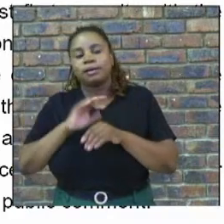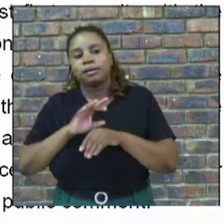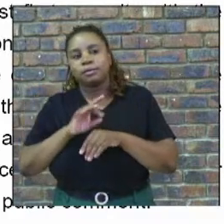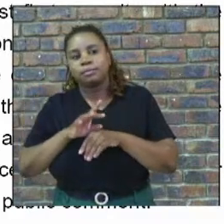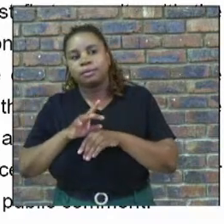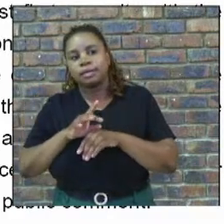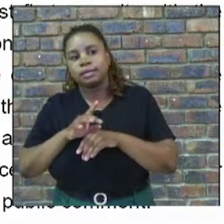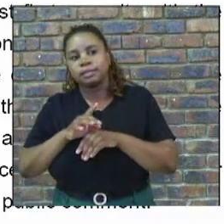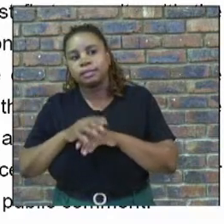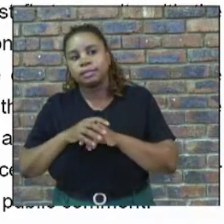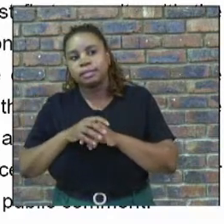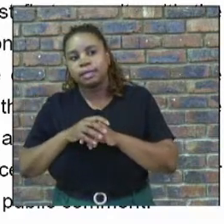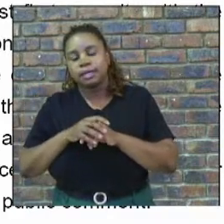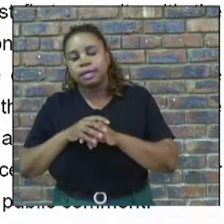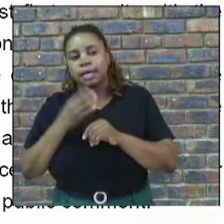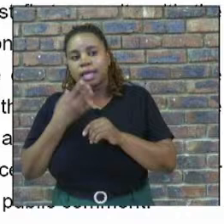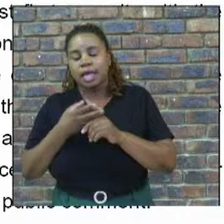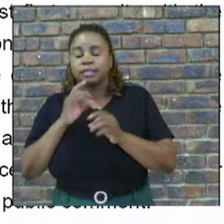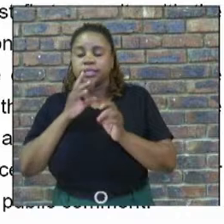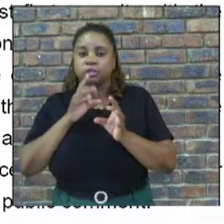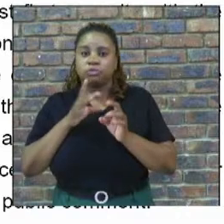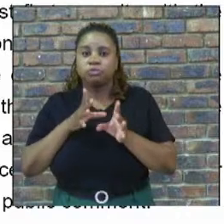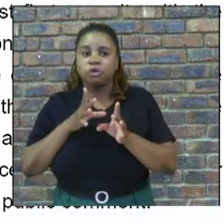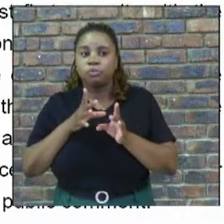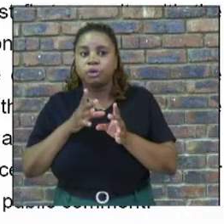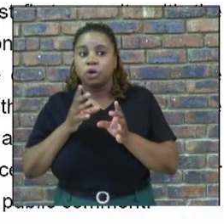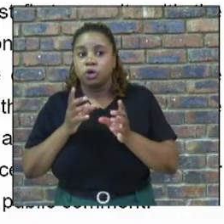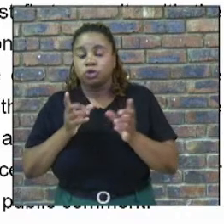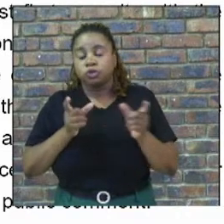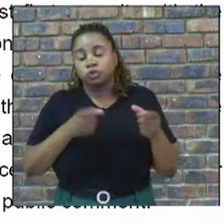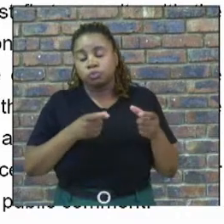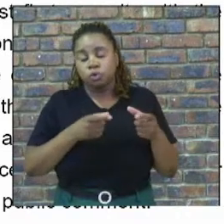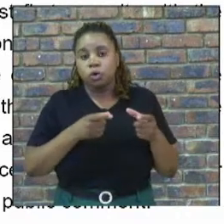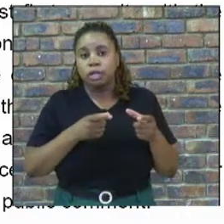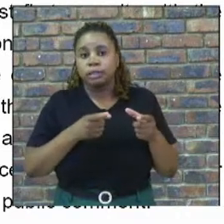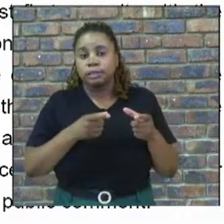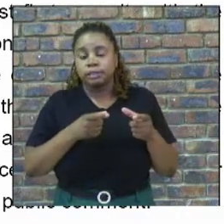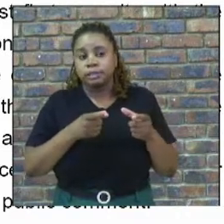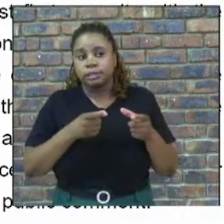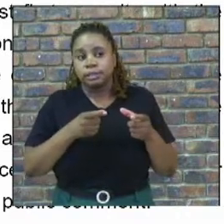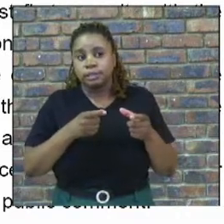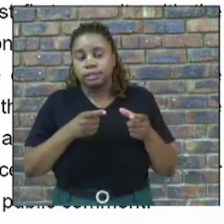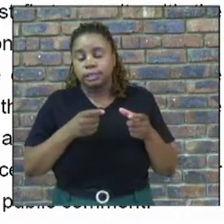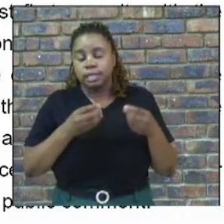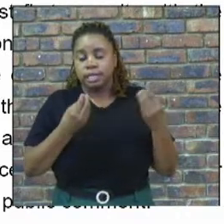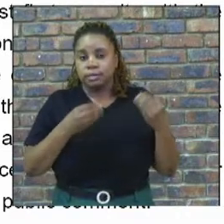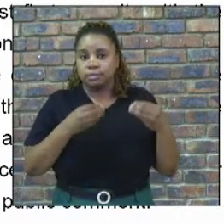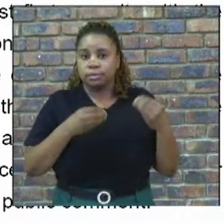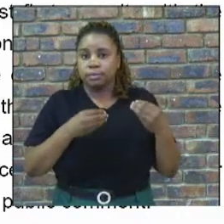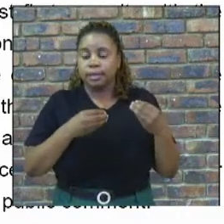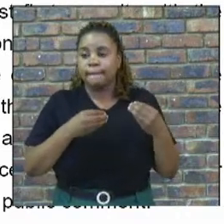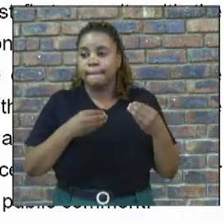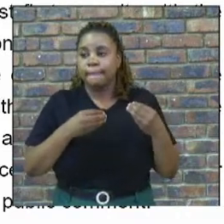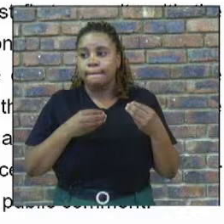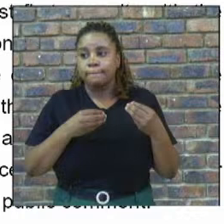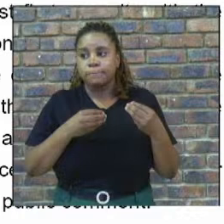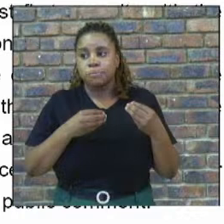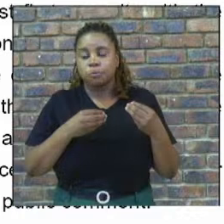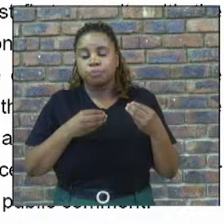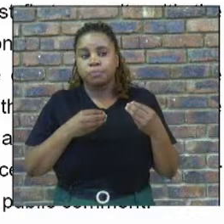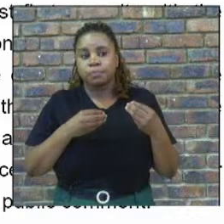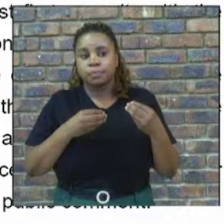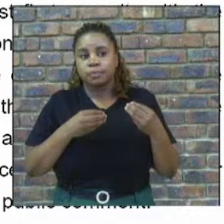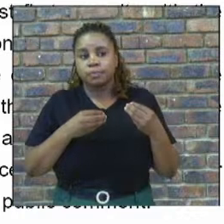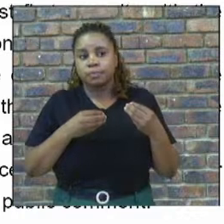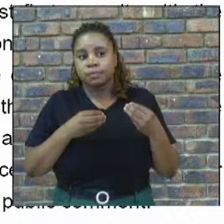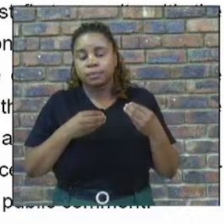trading practices in relation to small enterprises to be prohibited unfair trading practices. On this one, we